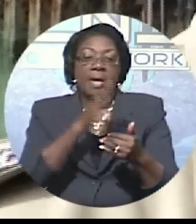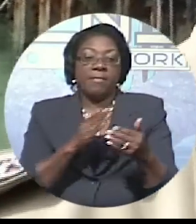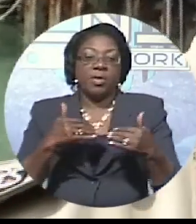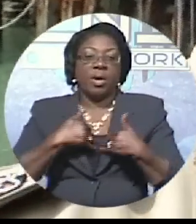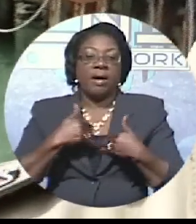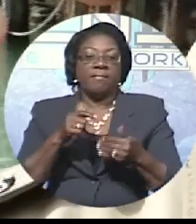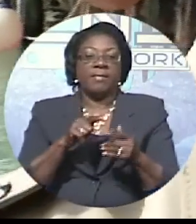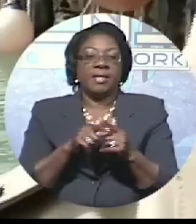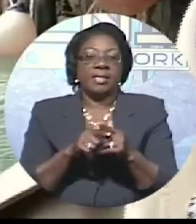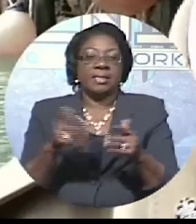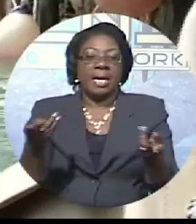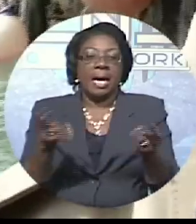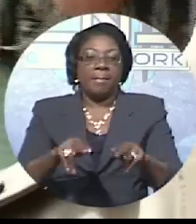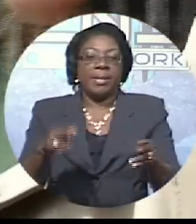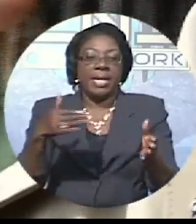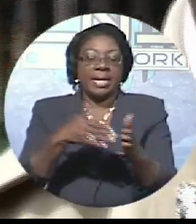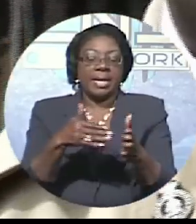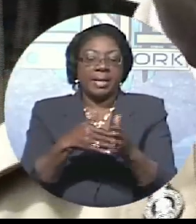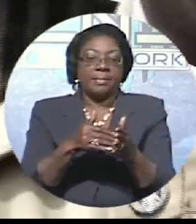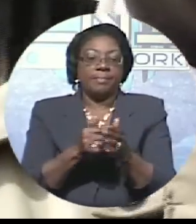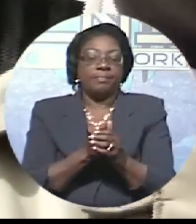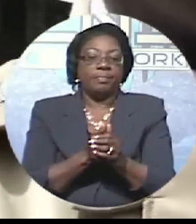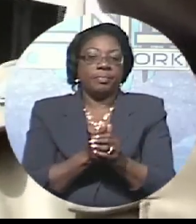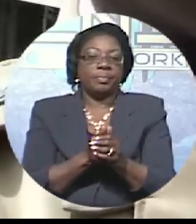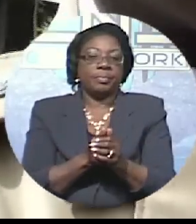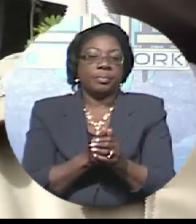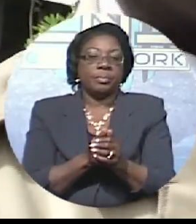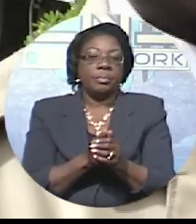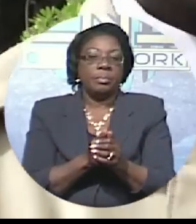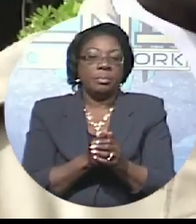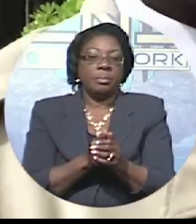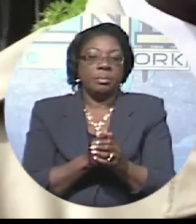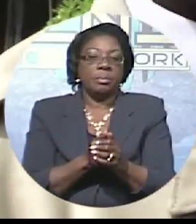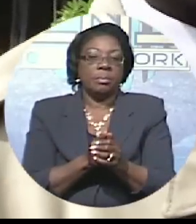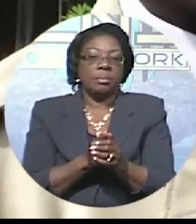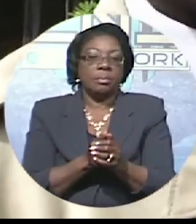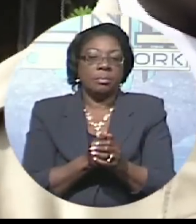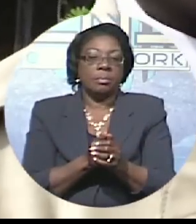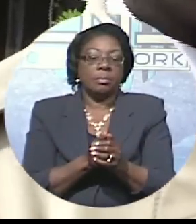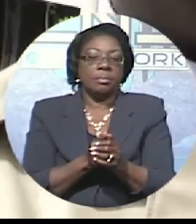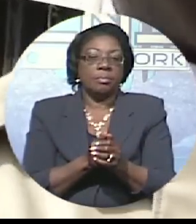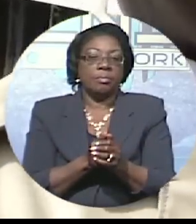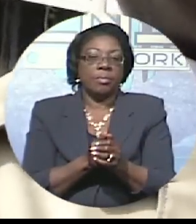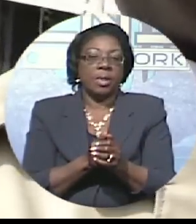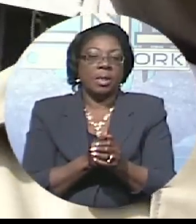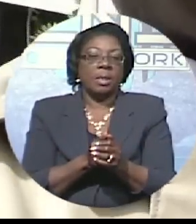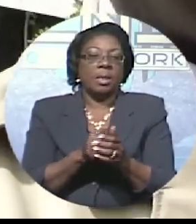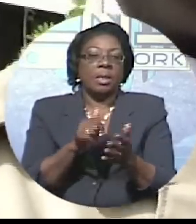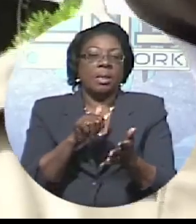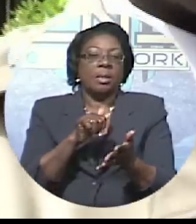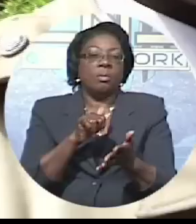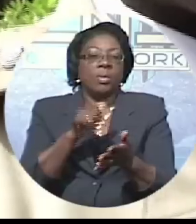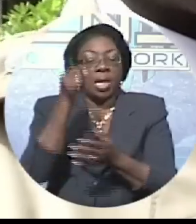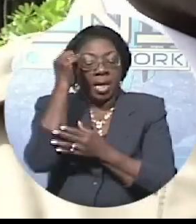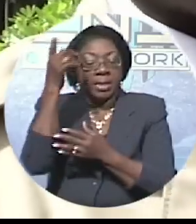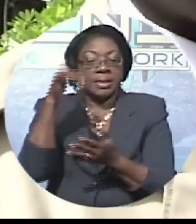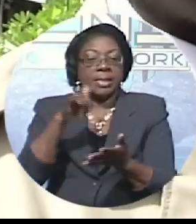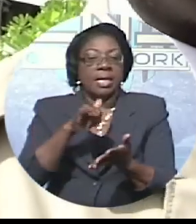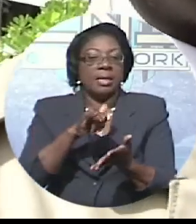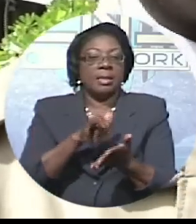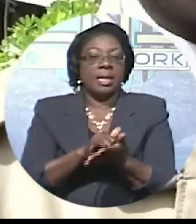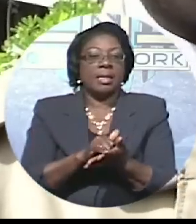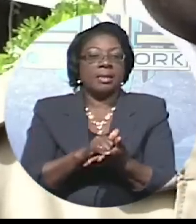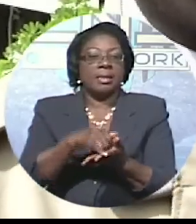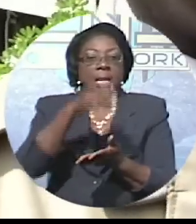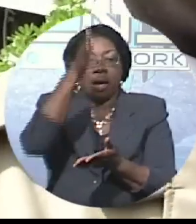occurring anywhere in our country ever again. So he's preparing to go on a dive expedition? No, that is not our understanding. It is our